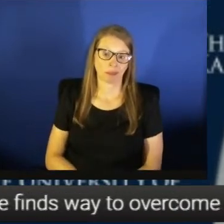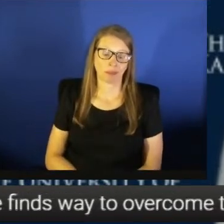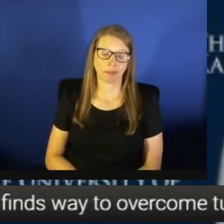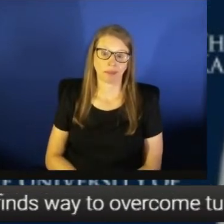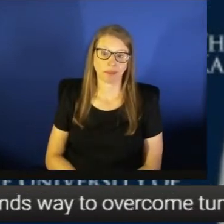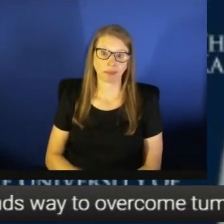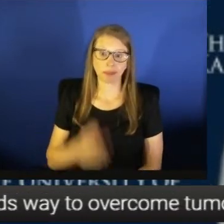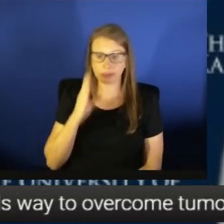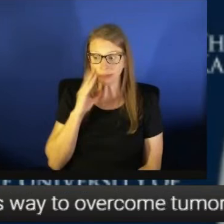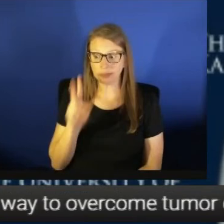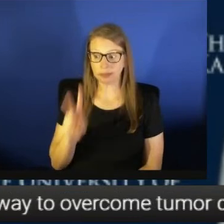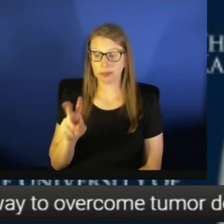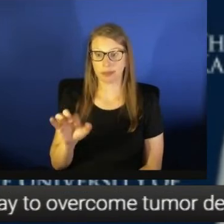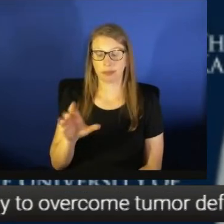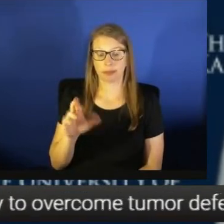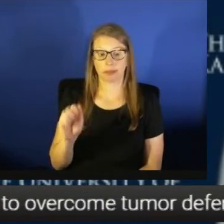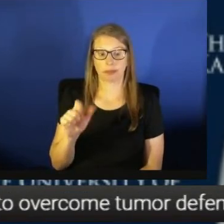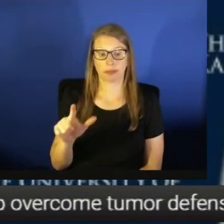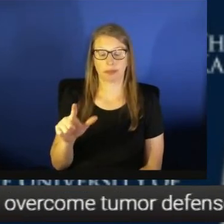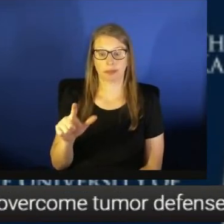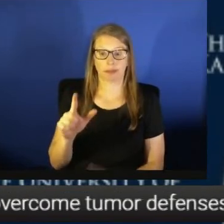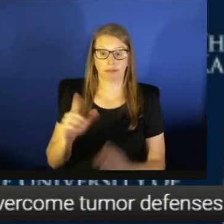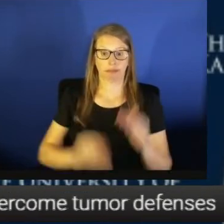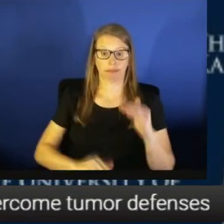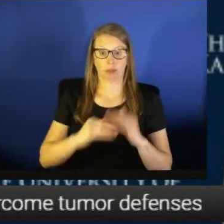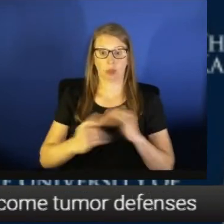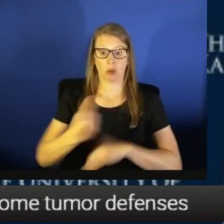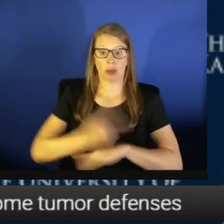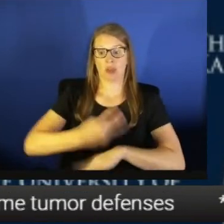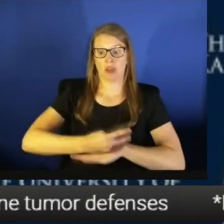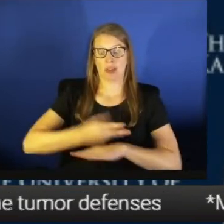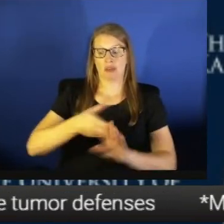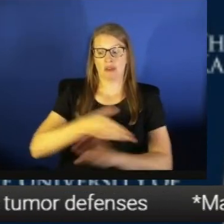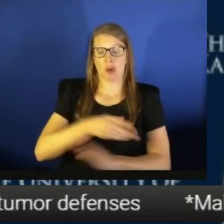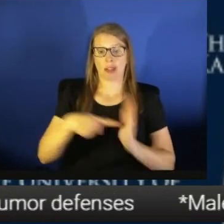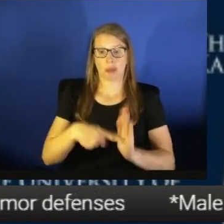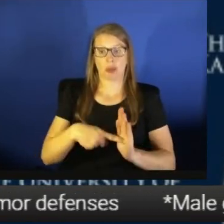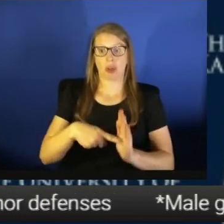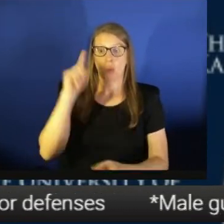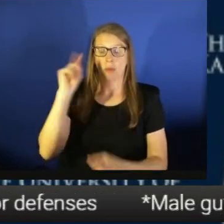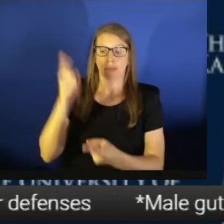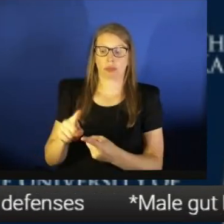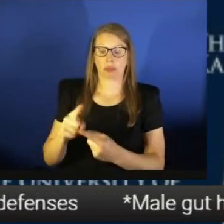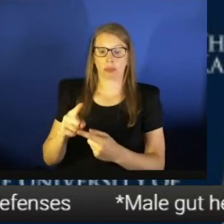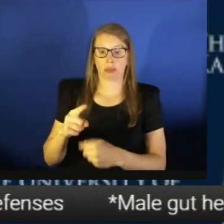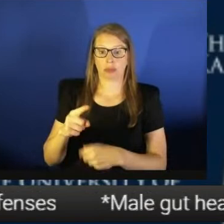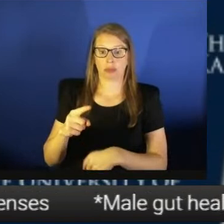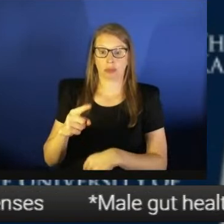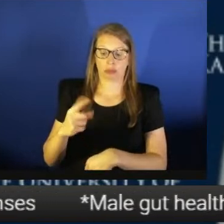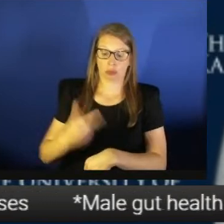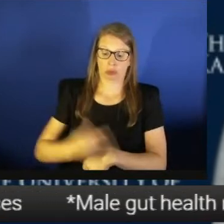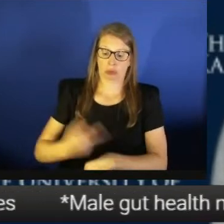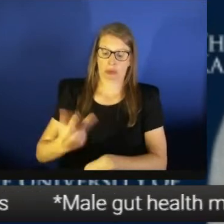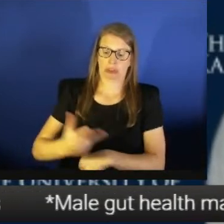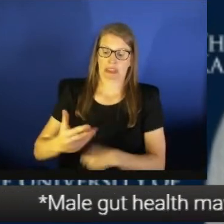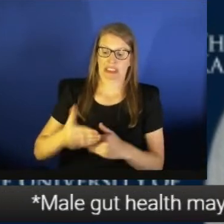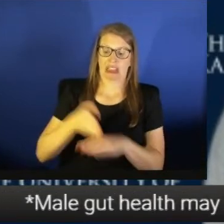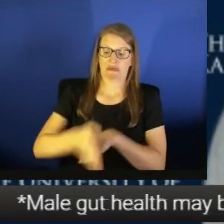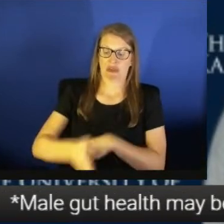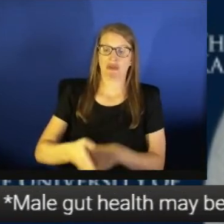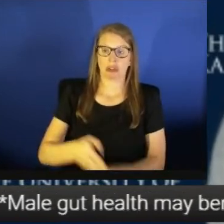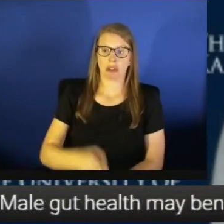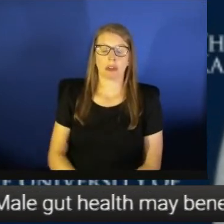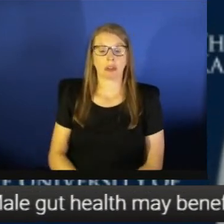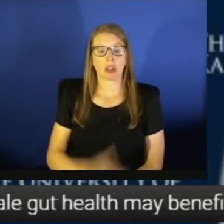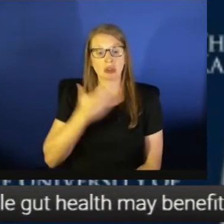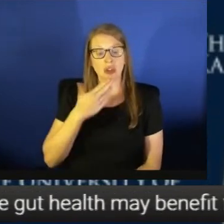viral load is highest in that first 1 to 2 days before symptoms. It goes down after that first 2 to 3 days. We have good